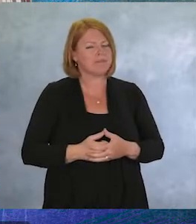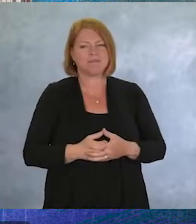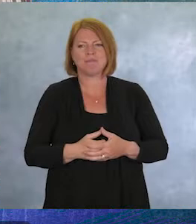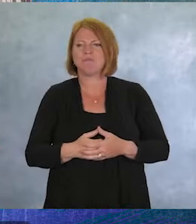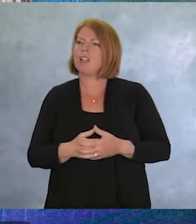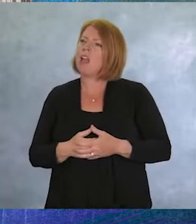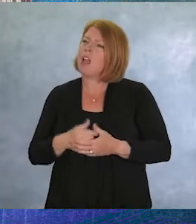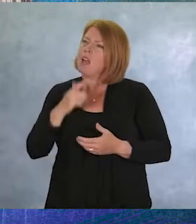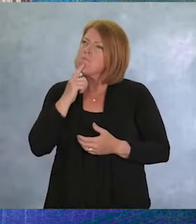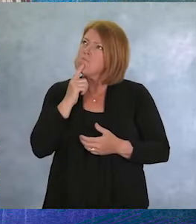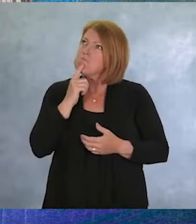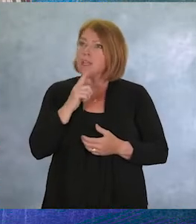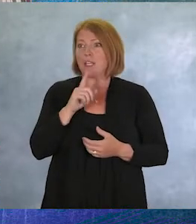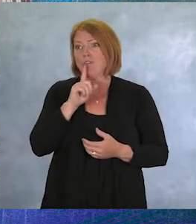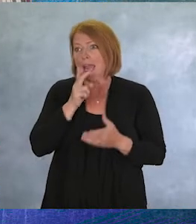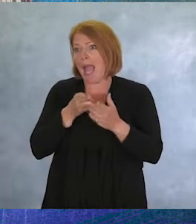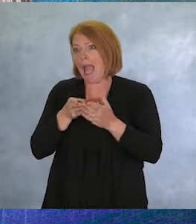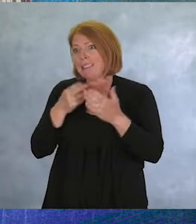I don't know actually.